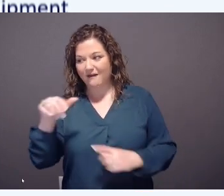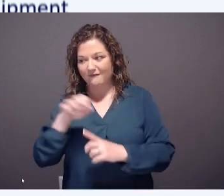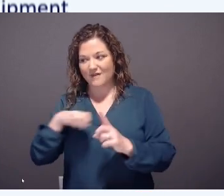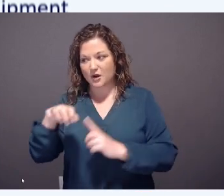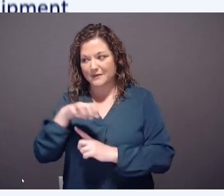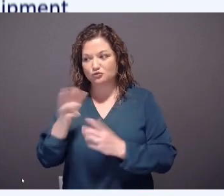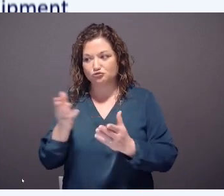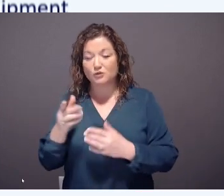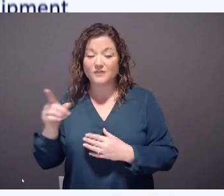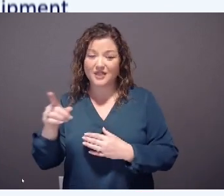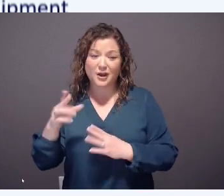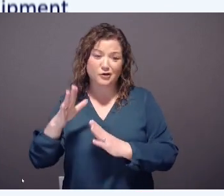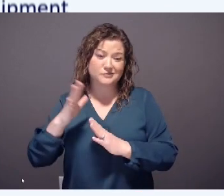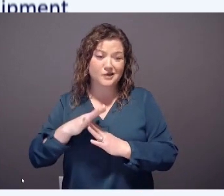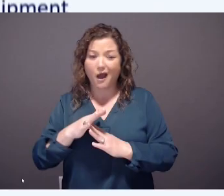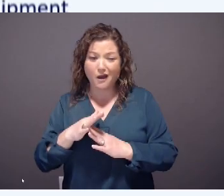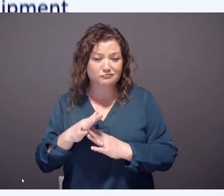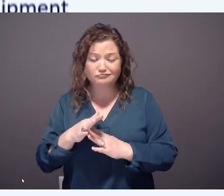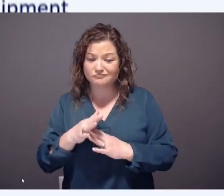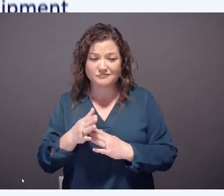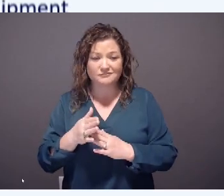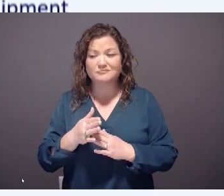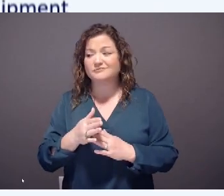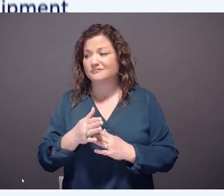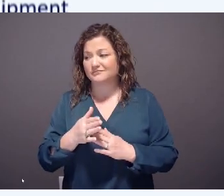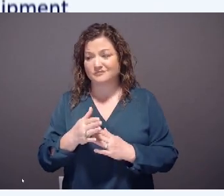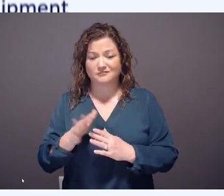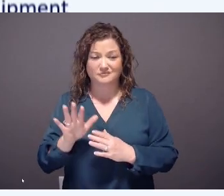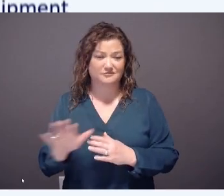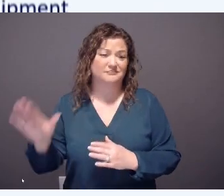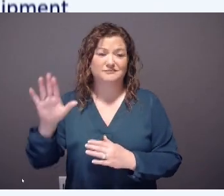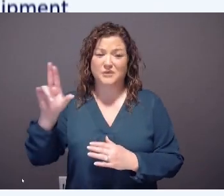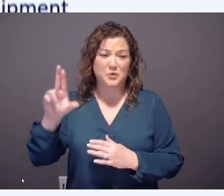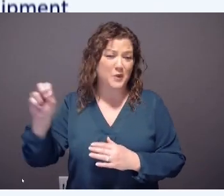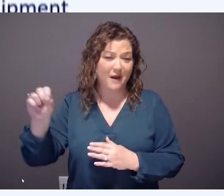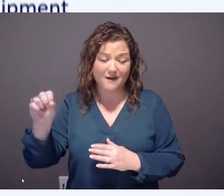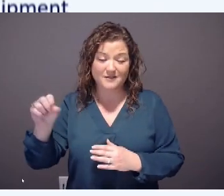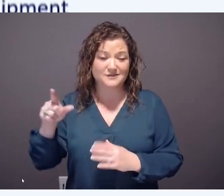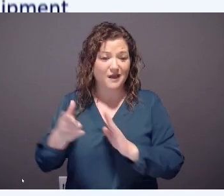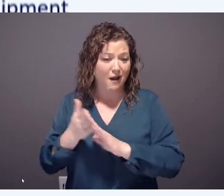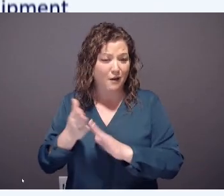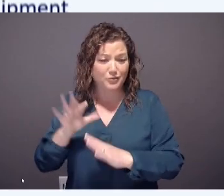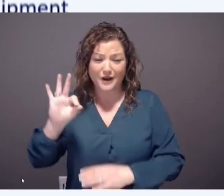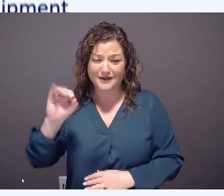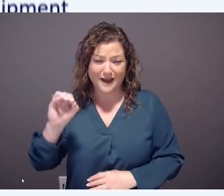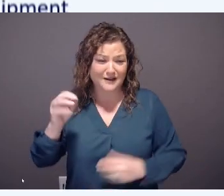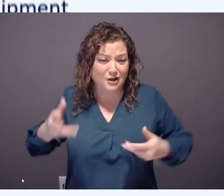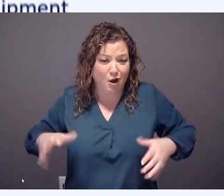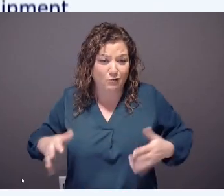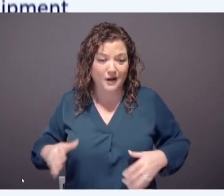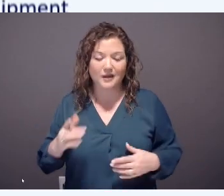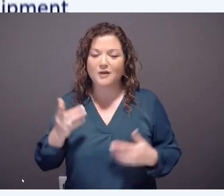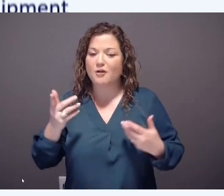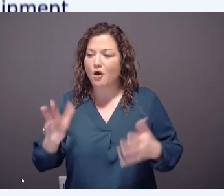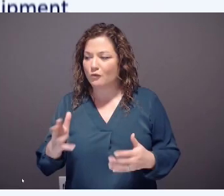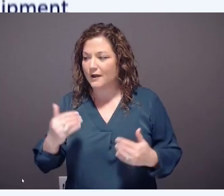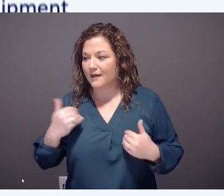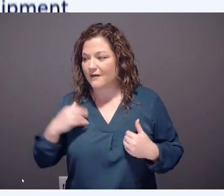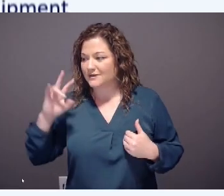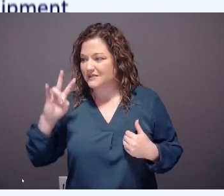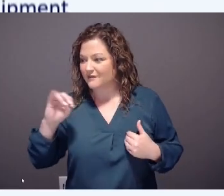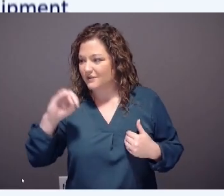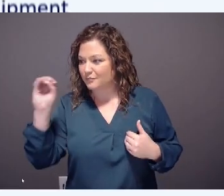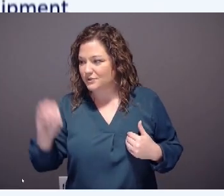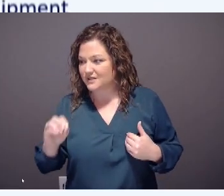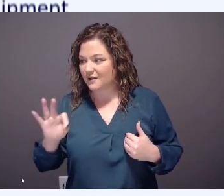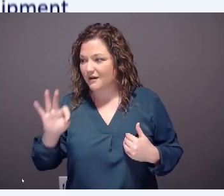in southern U.S. They are operating in over 90 transfer stations, and they already load 70% of their waste. And I want to highlight that because it